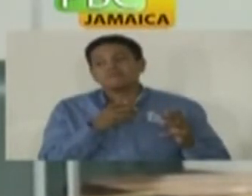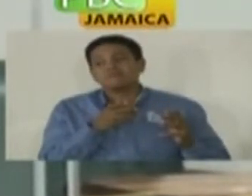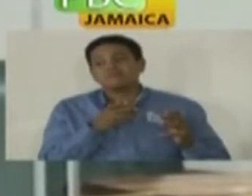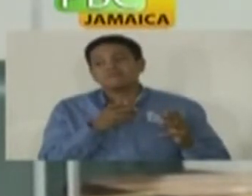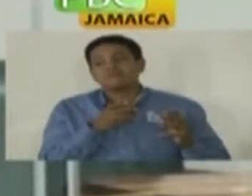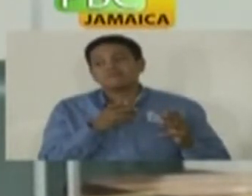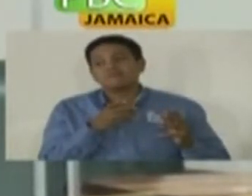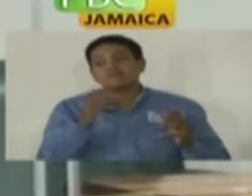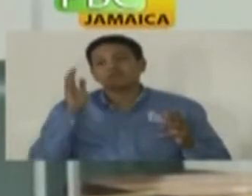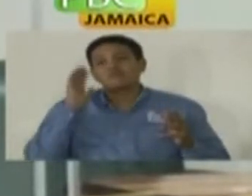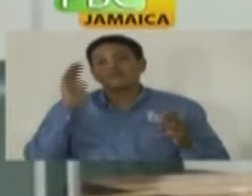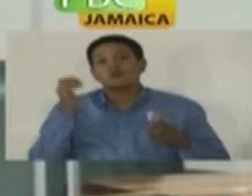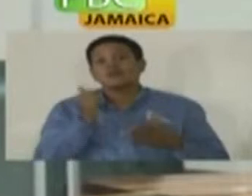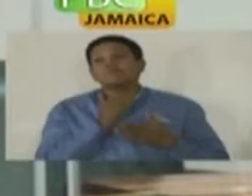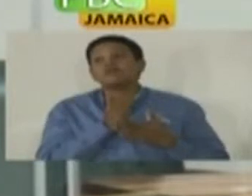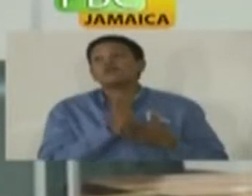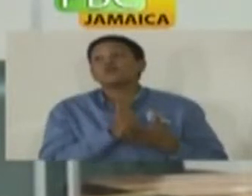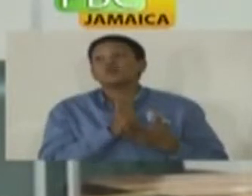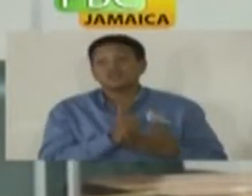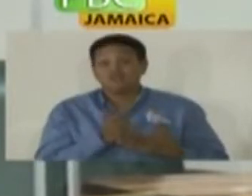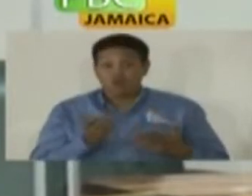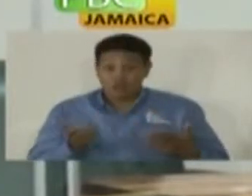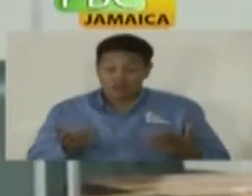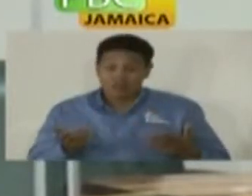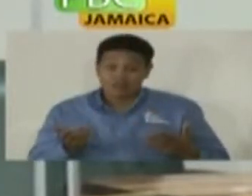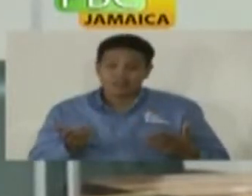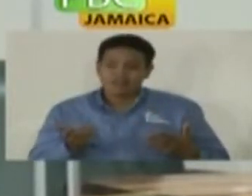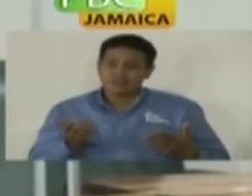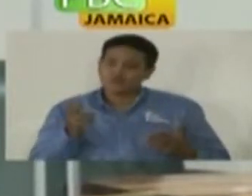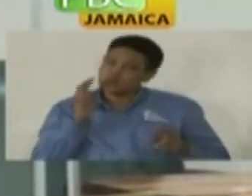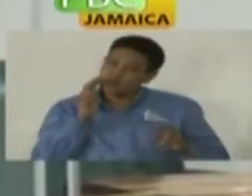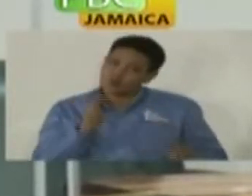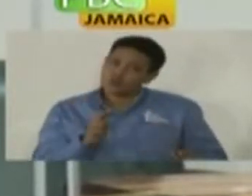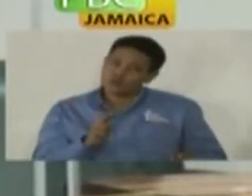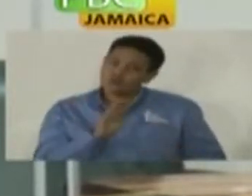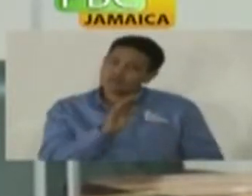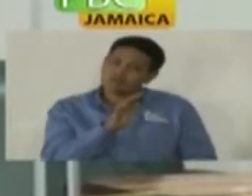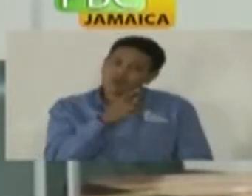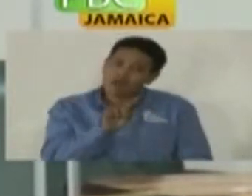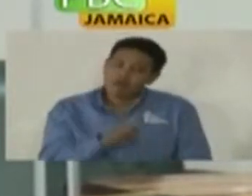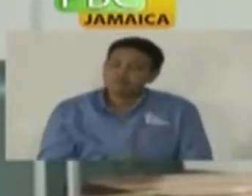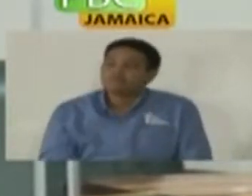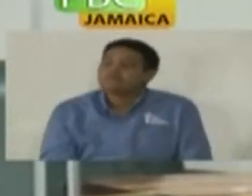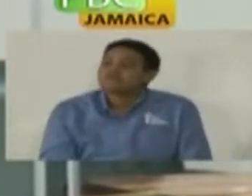it will be very useful, Mr. President, to look at it.